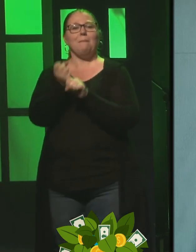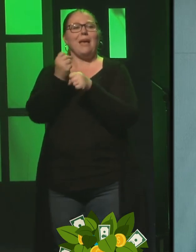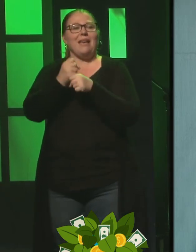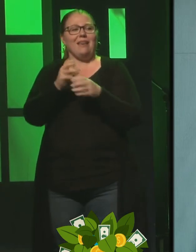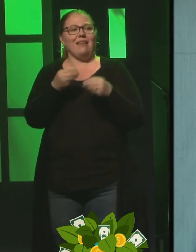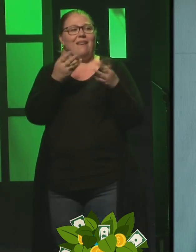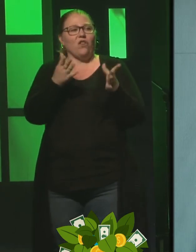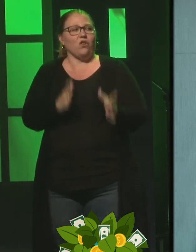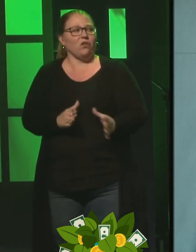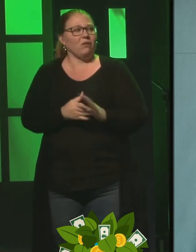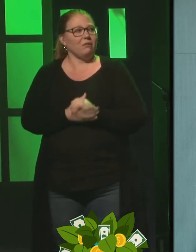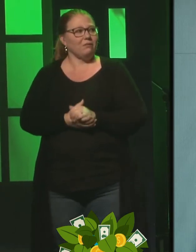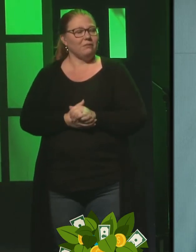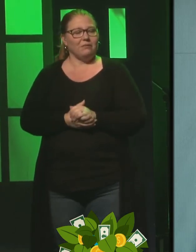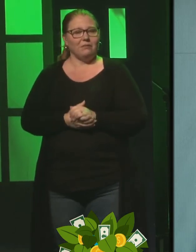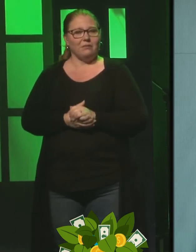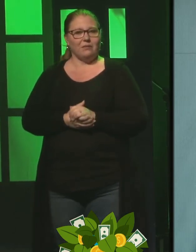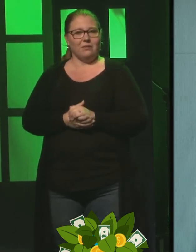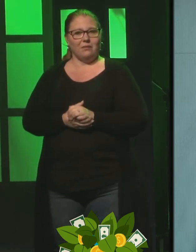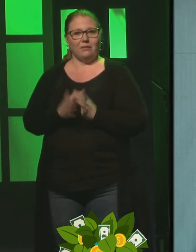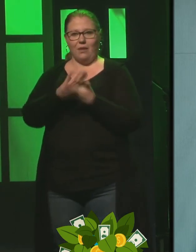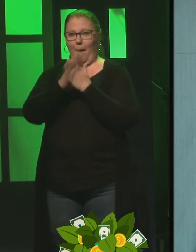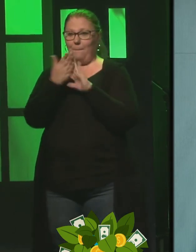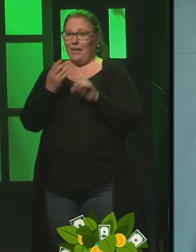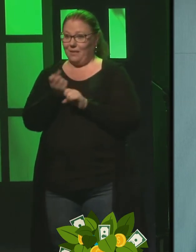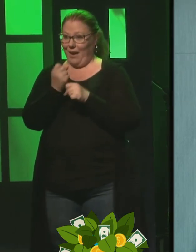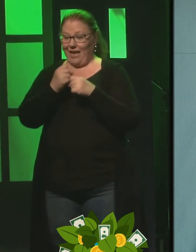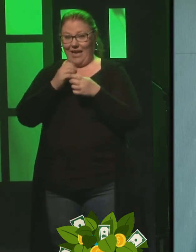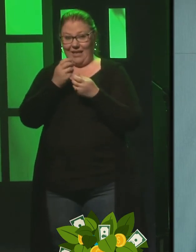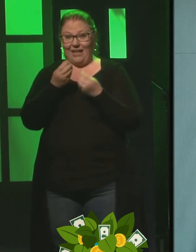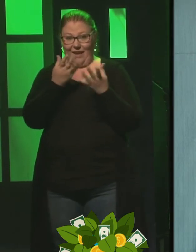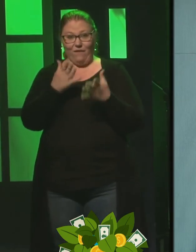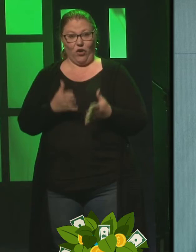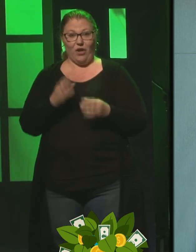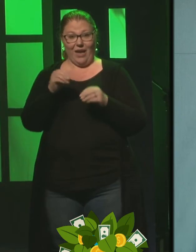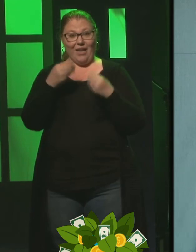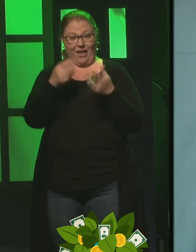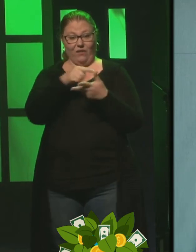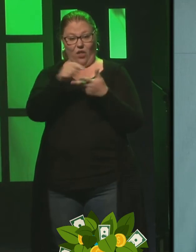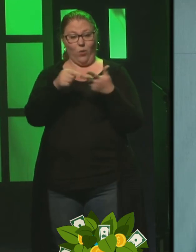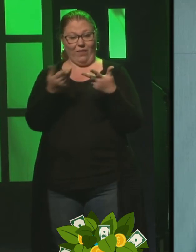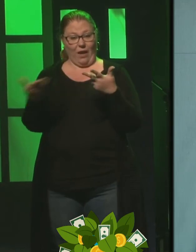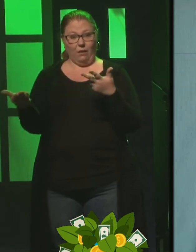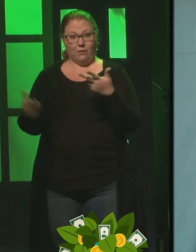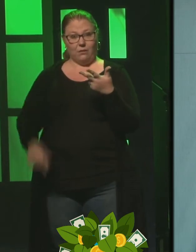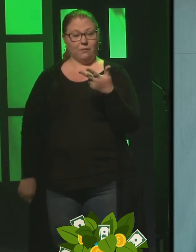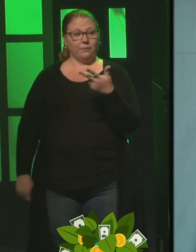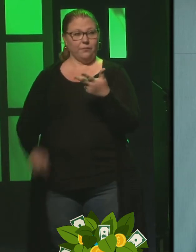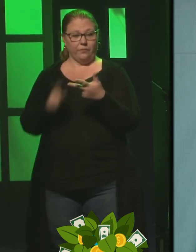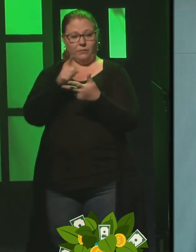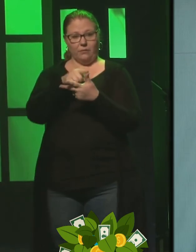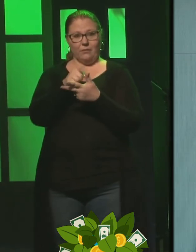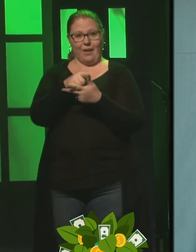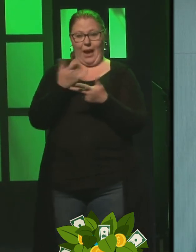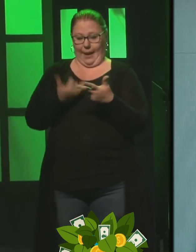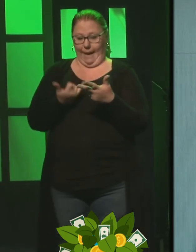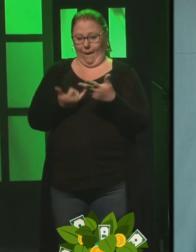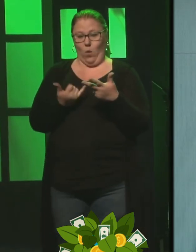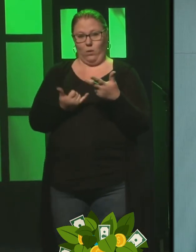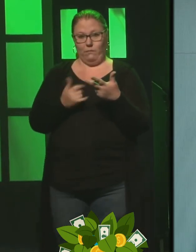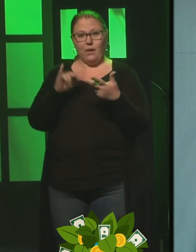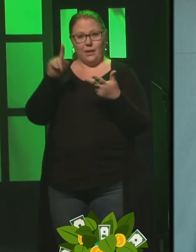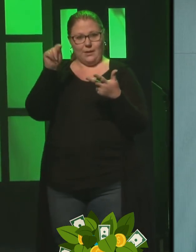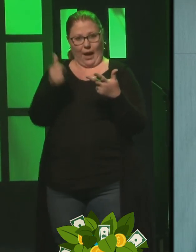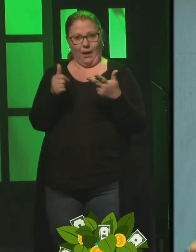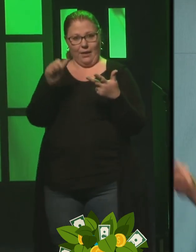A peacemaking giver. And a peacemaking giver gives to 3 things, right? We give to now, that's the